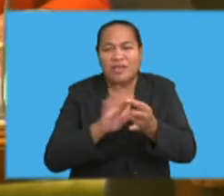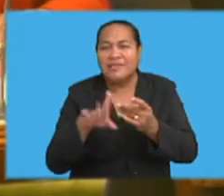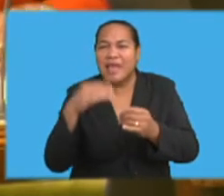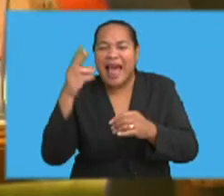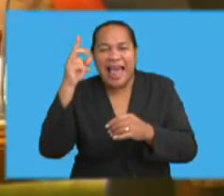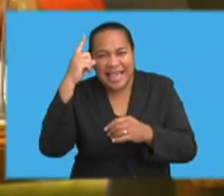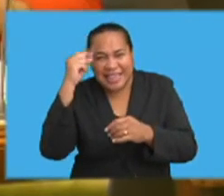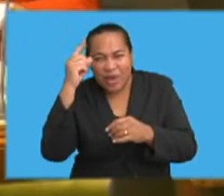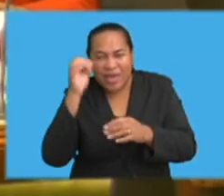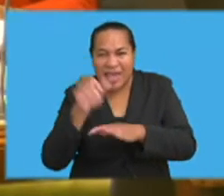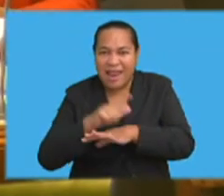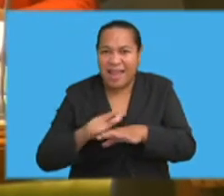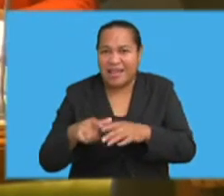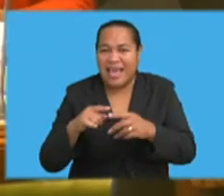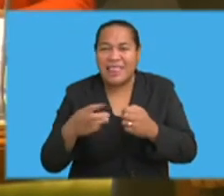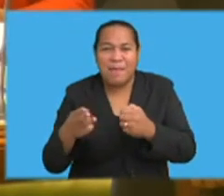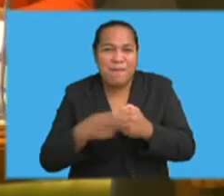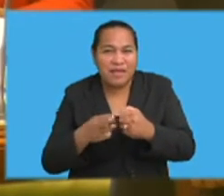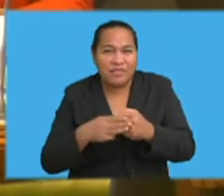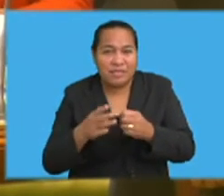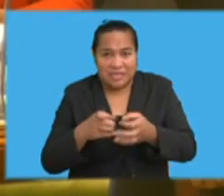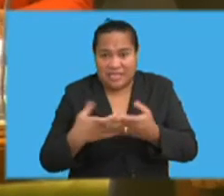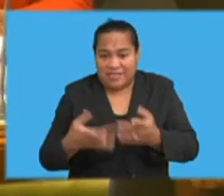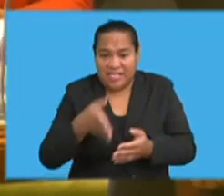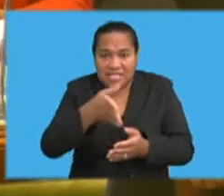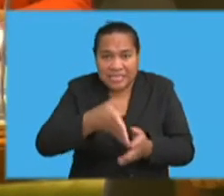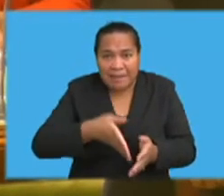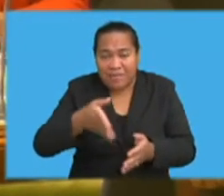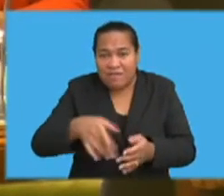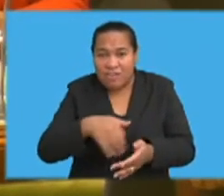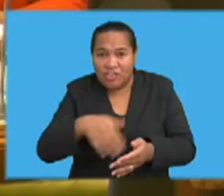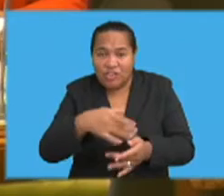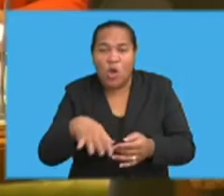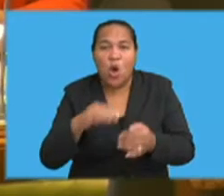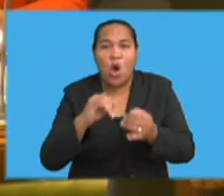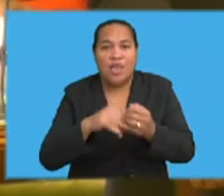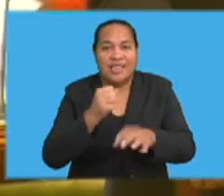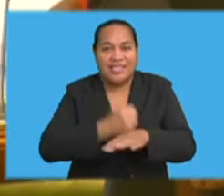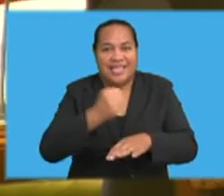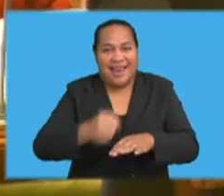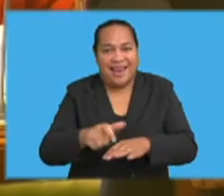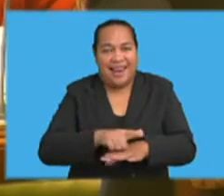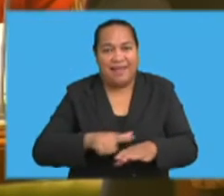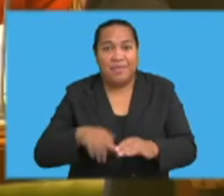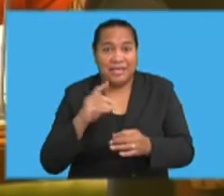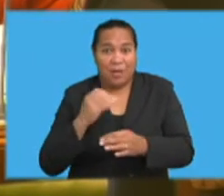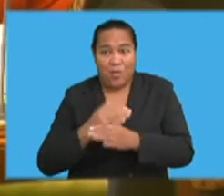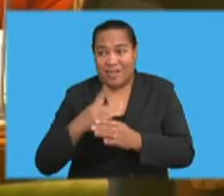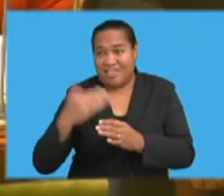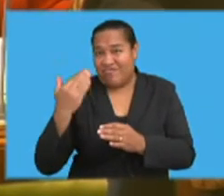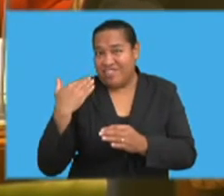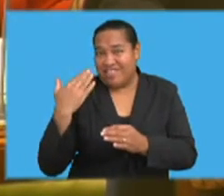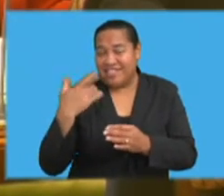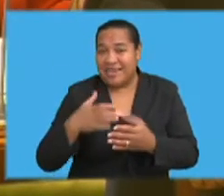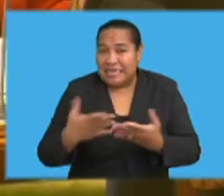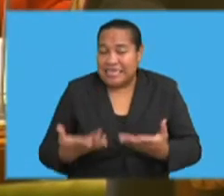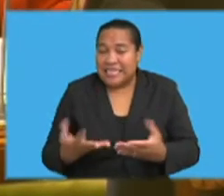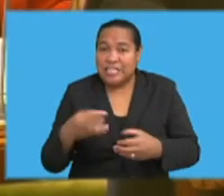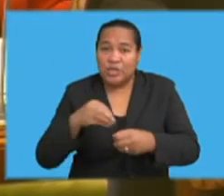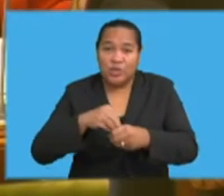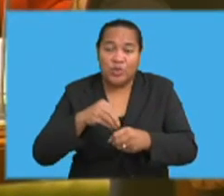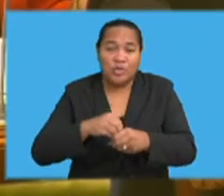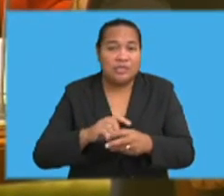land, and the maintenance of existing subdivisions on state land. Some of the work conducted recently through the survey division